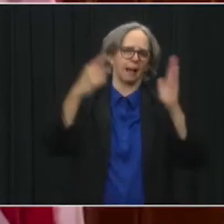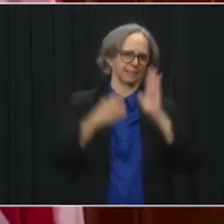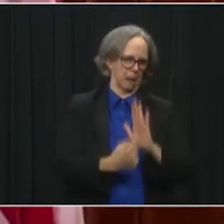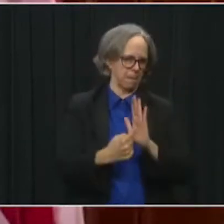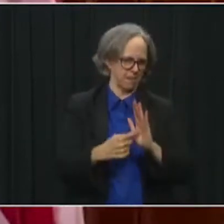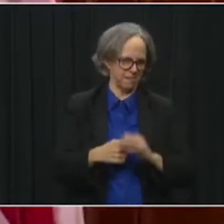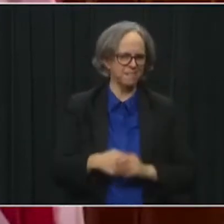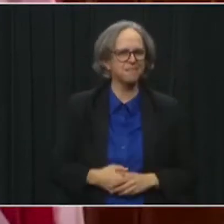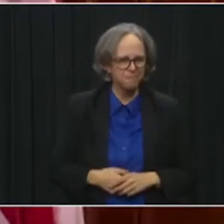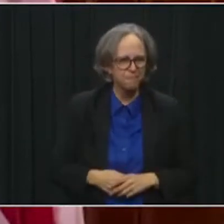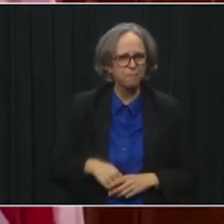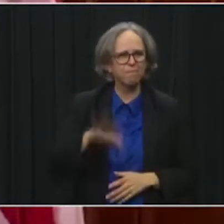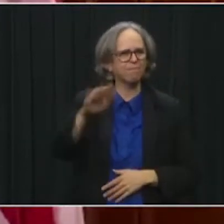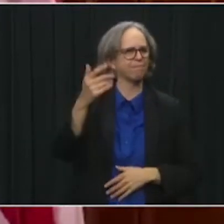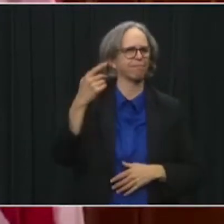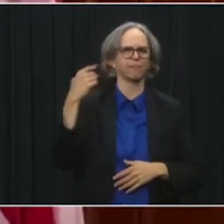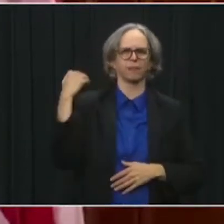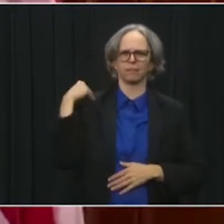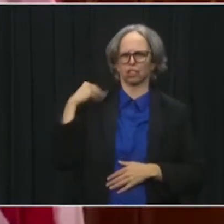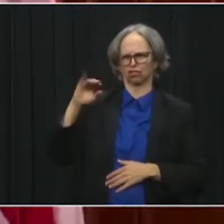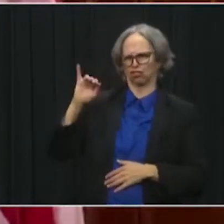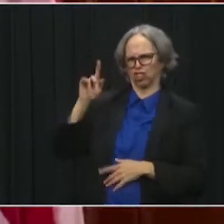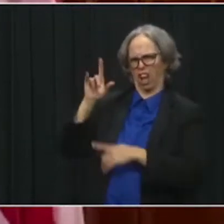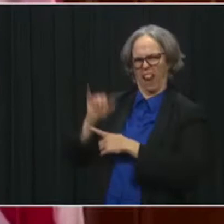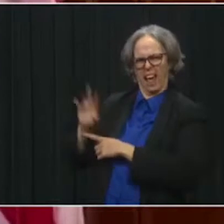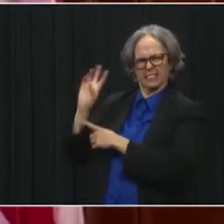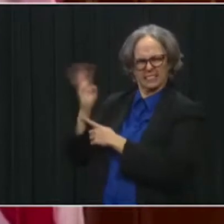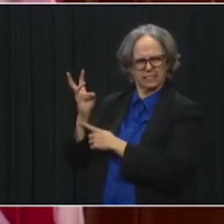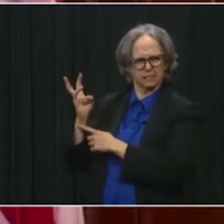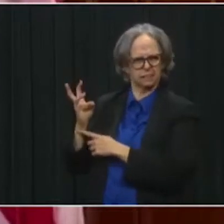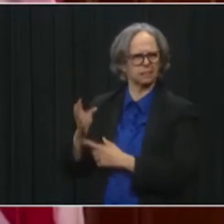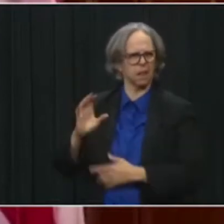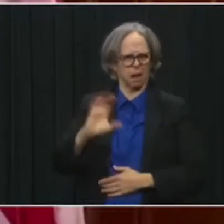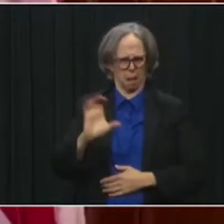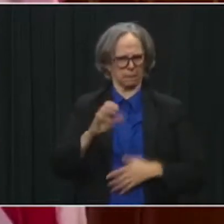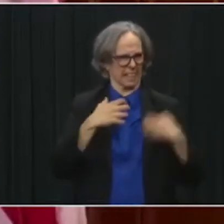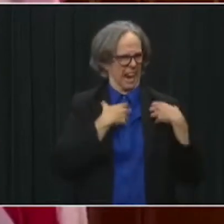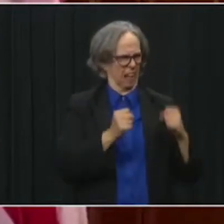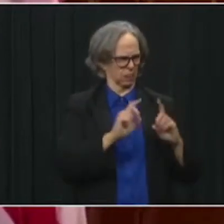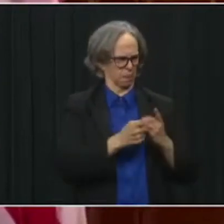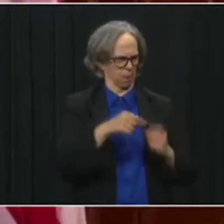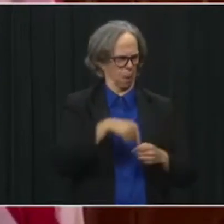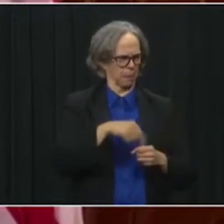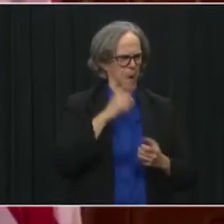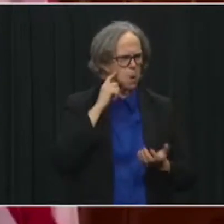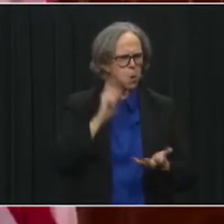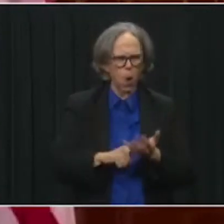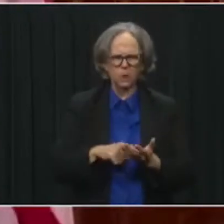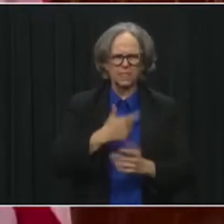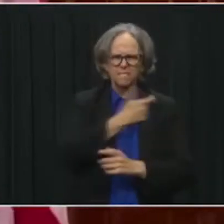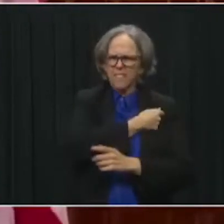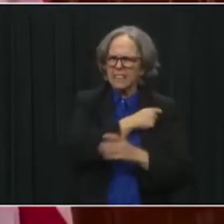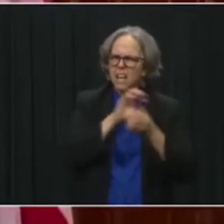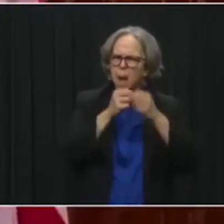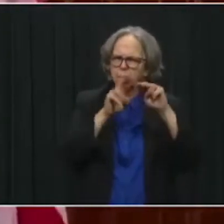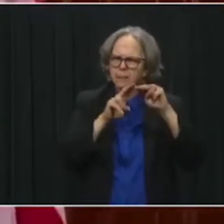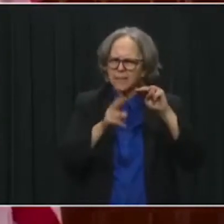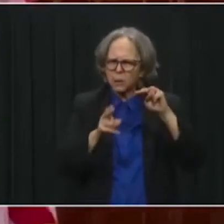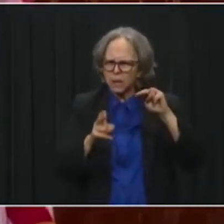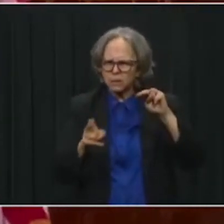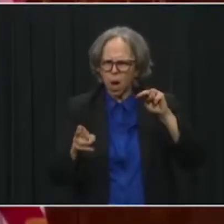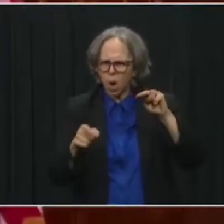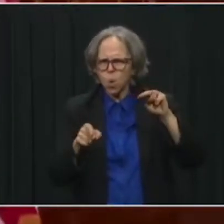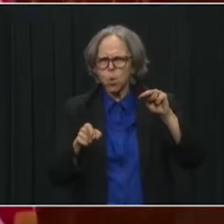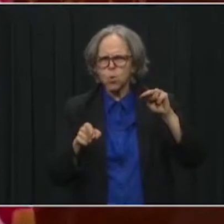On July 6th, the Columbus Department of Health, in response to declining vaccination rates, opened 10 neighborhood